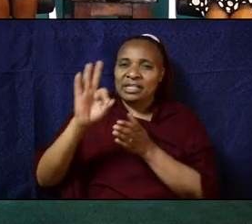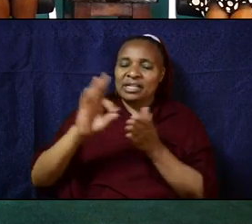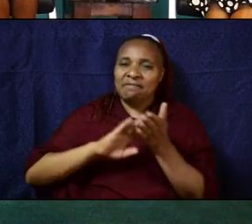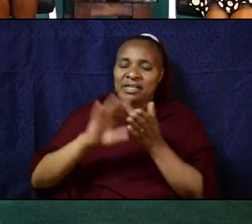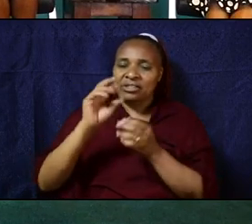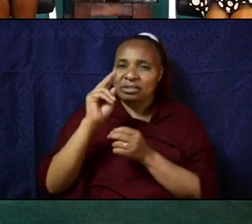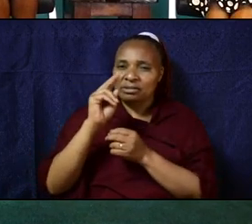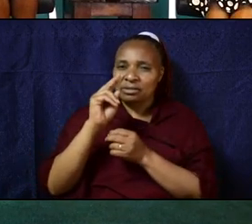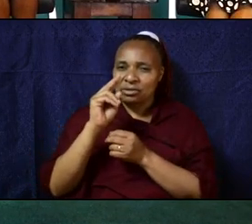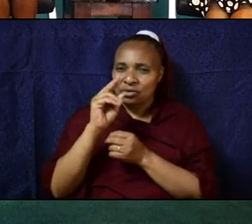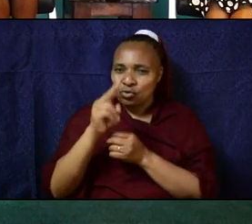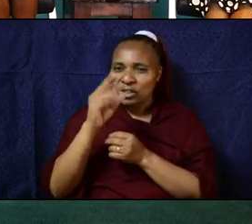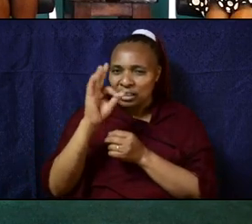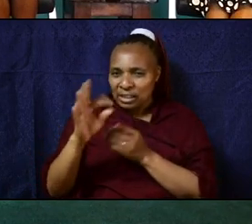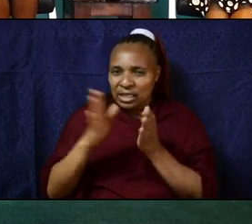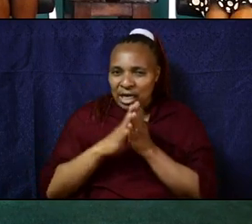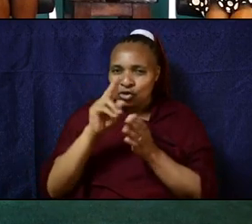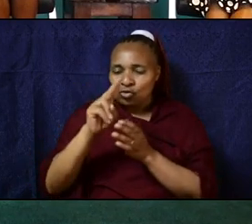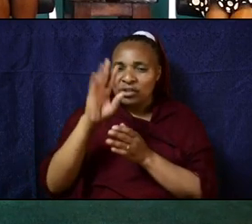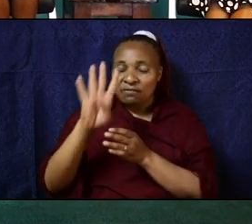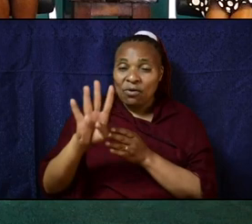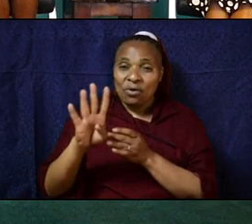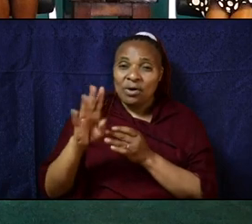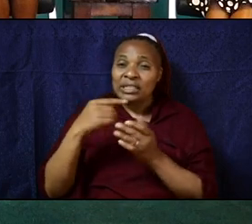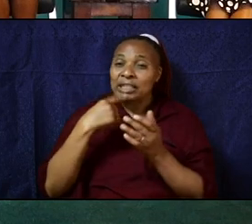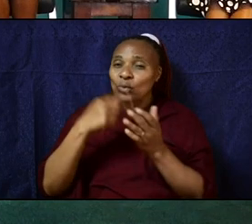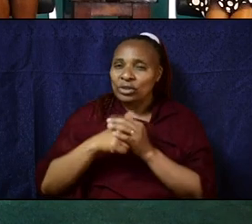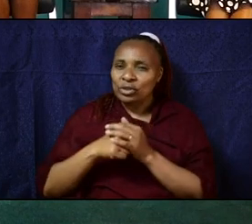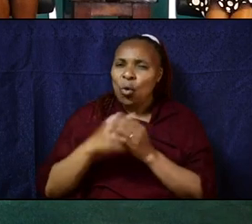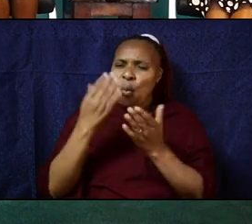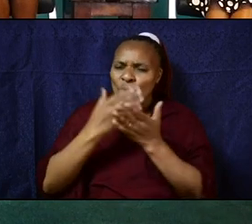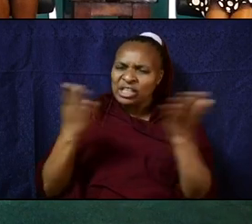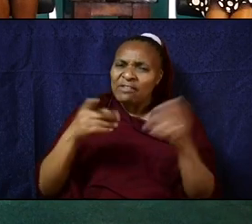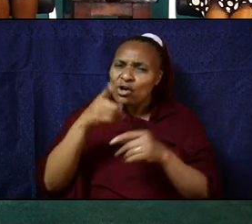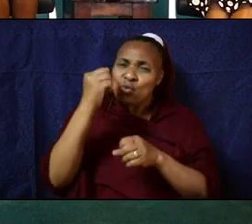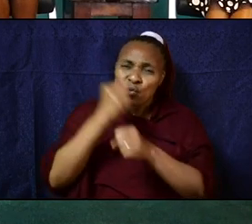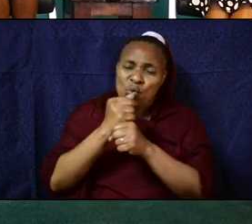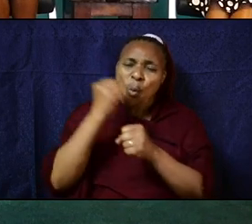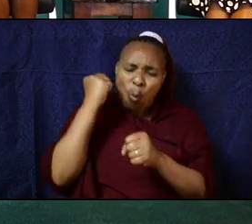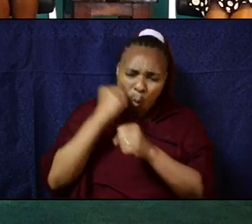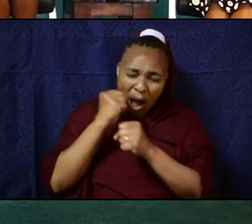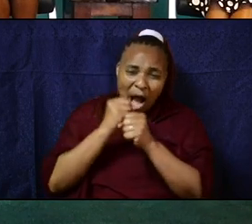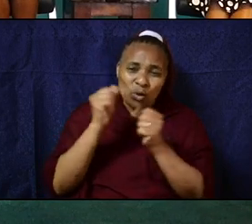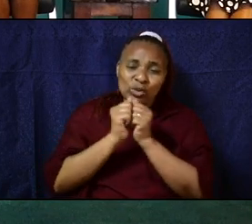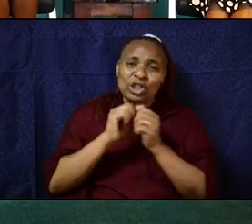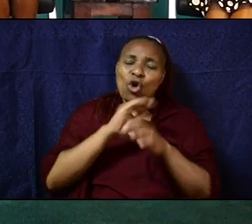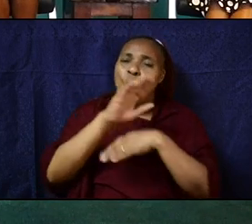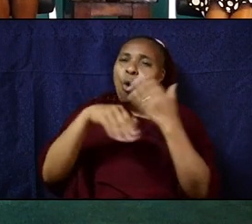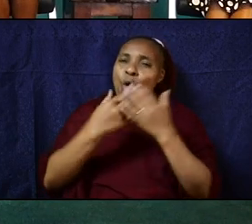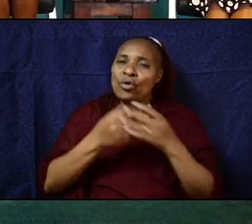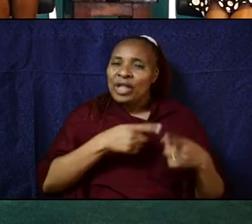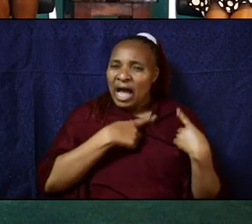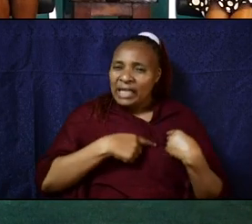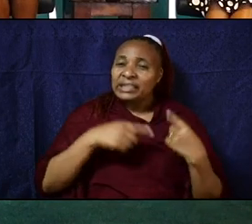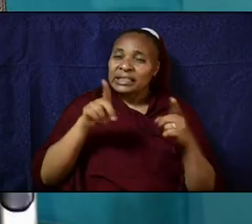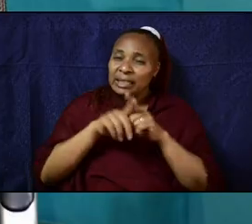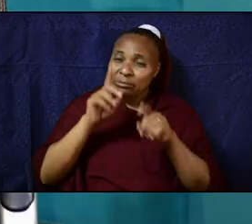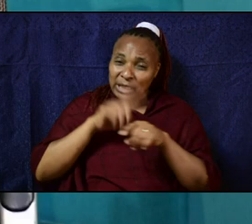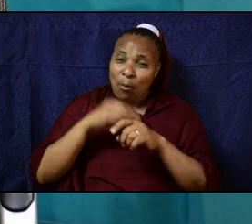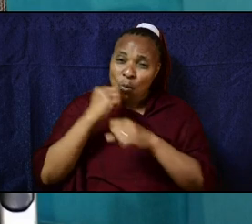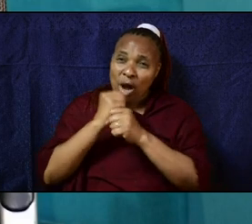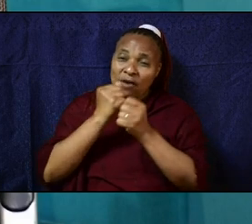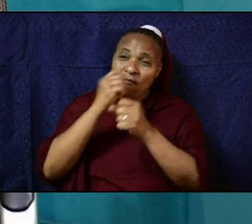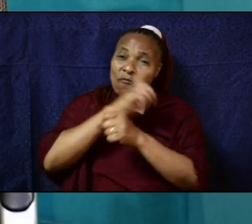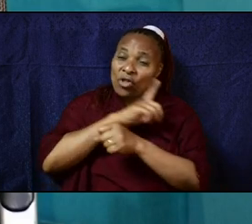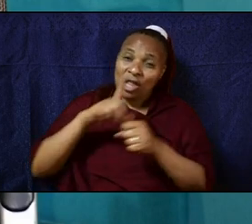and 24, that whatever you do, work at it with all your heart as working for the Lord and not